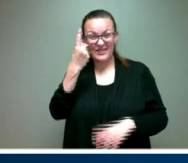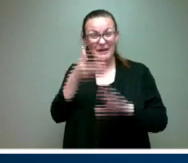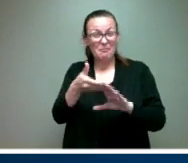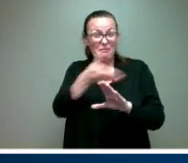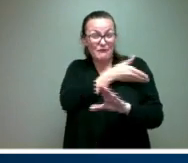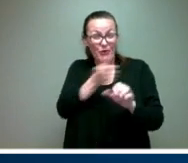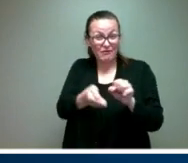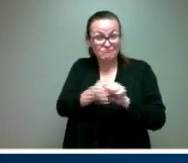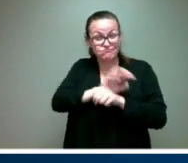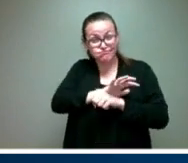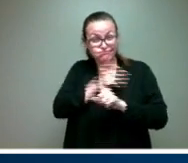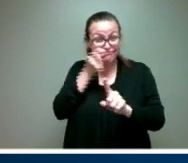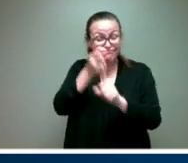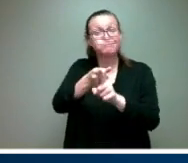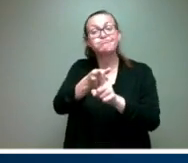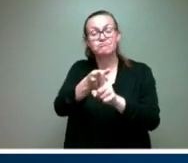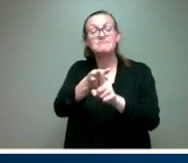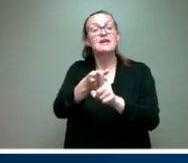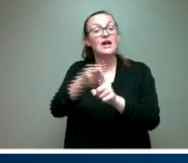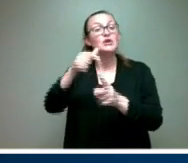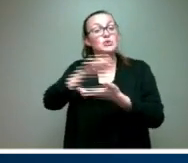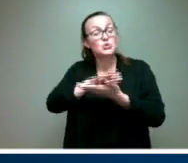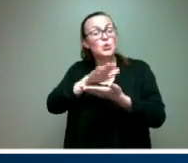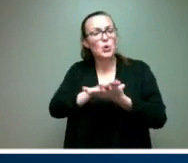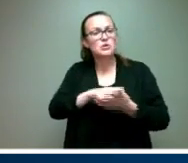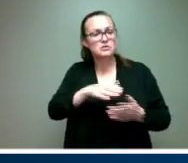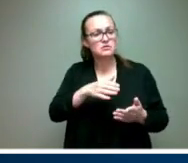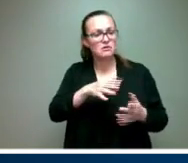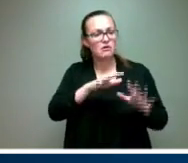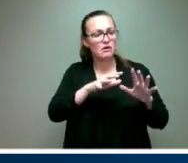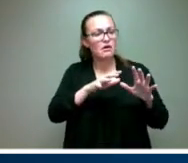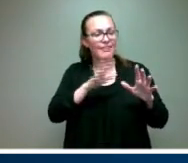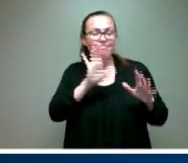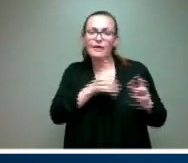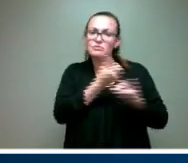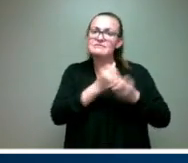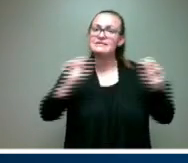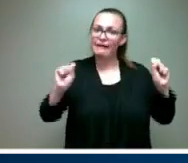our students. You know, they spent more time with us than they do